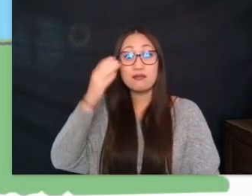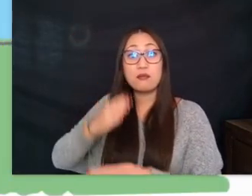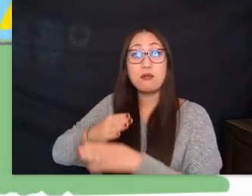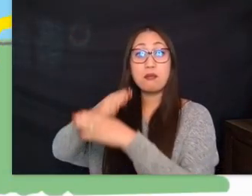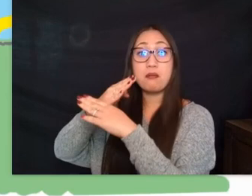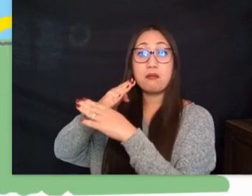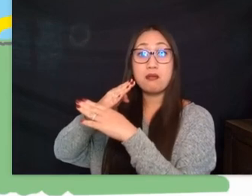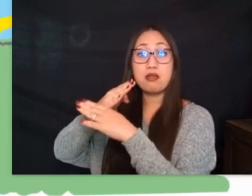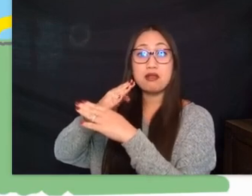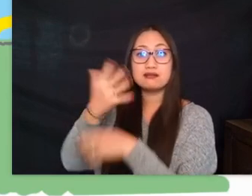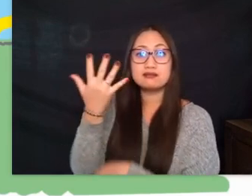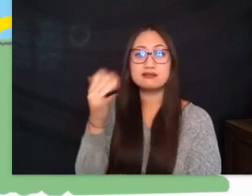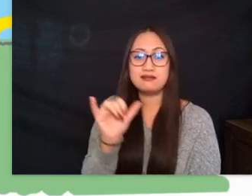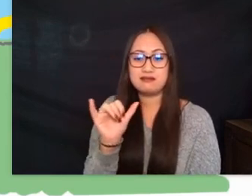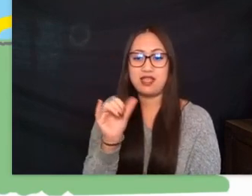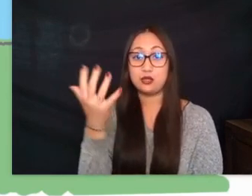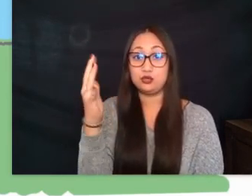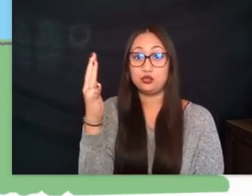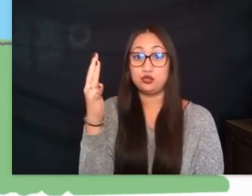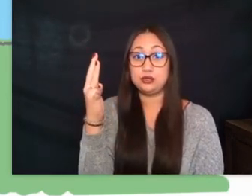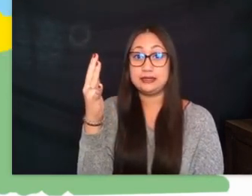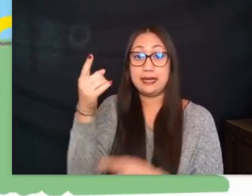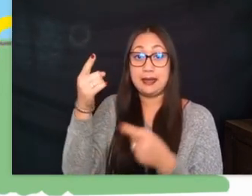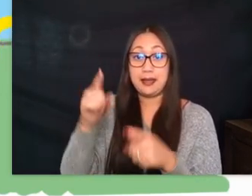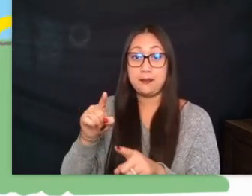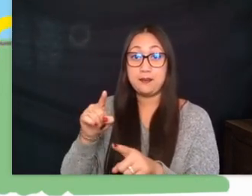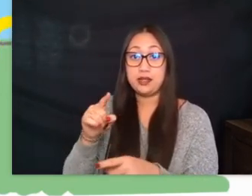a tree, it creates a shadow.